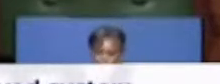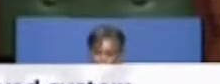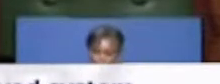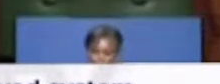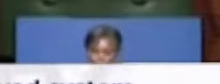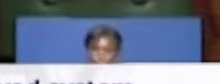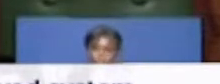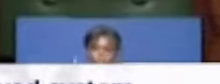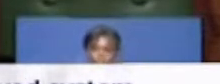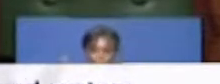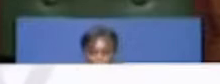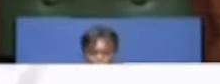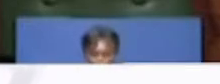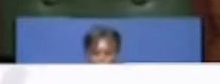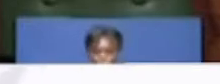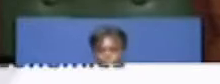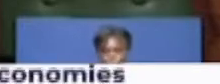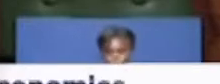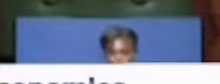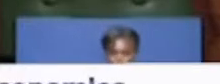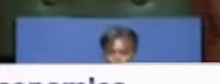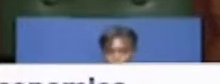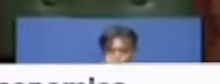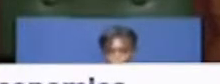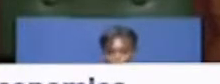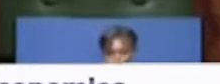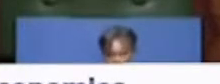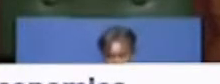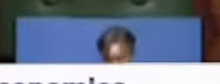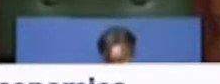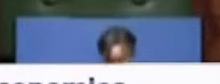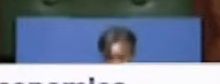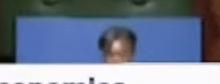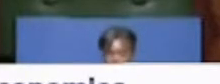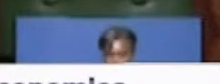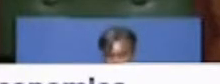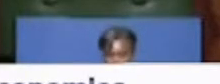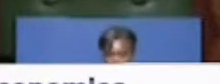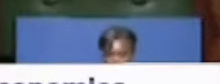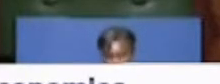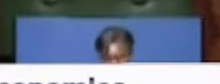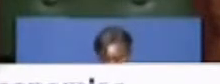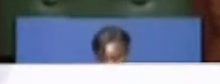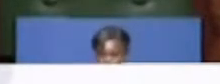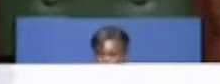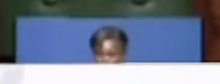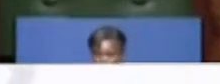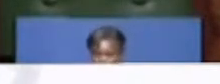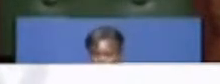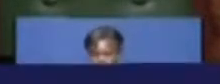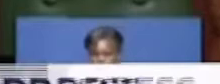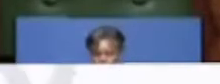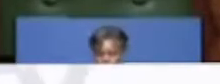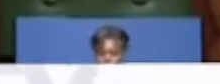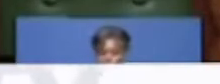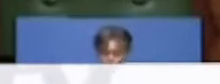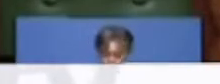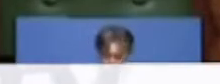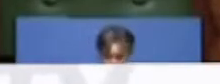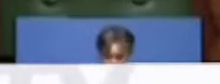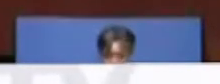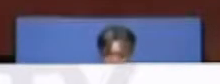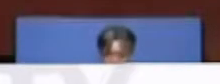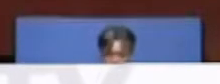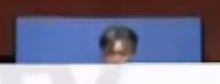bills, out of which 3 bills have received presidential assent, while 16 others are before the